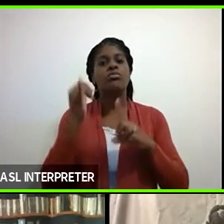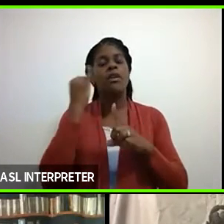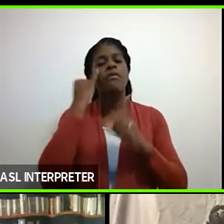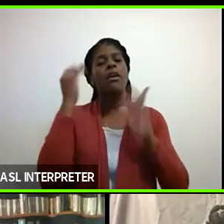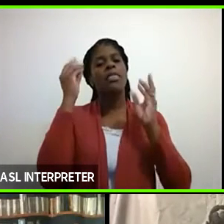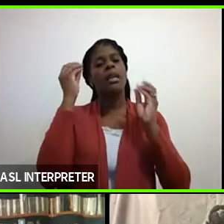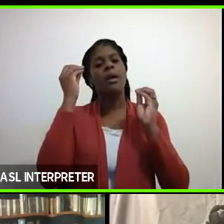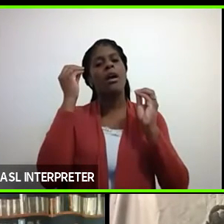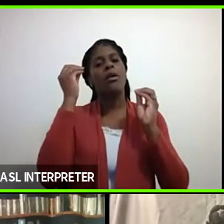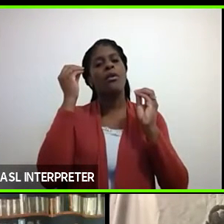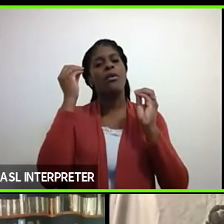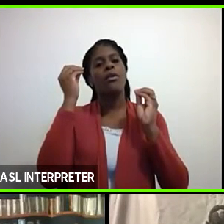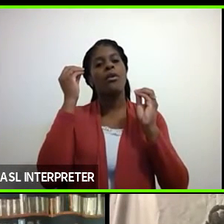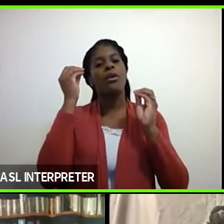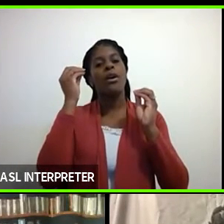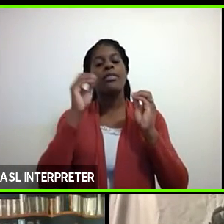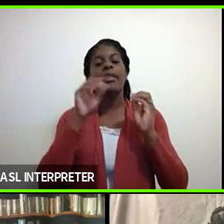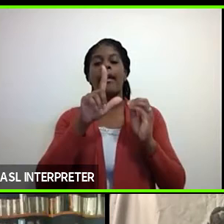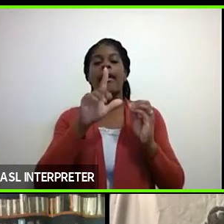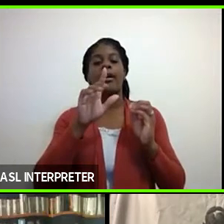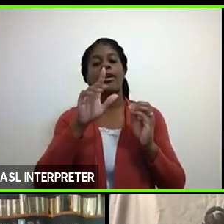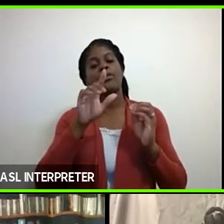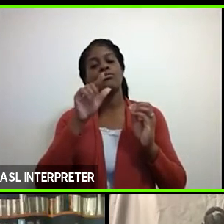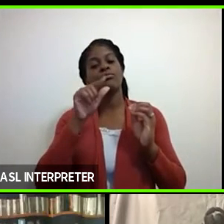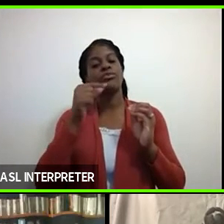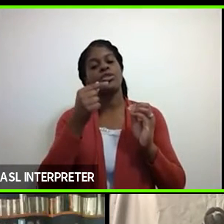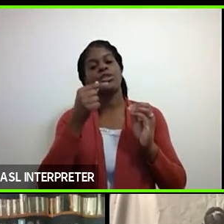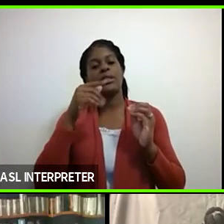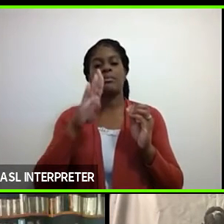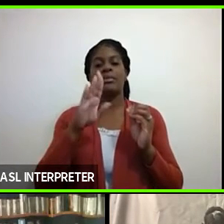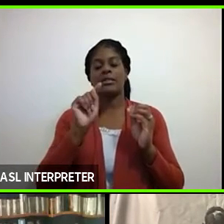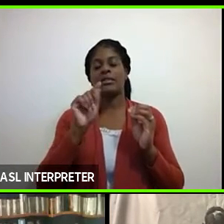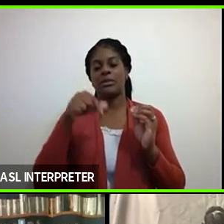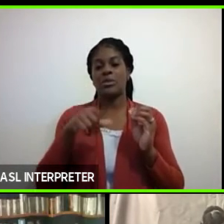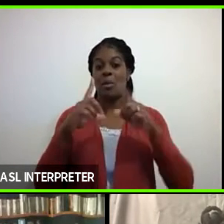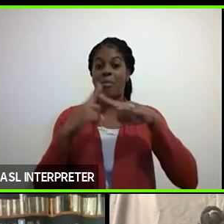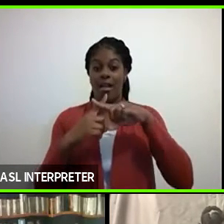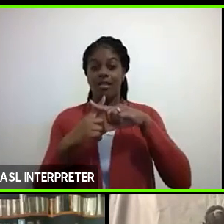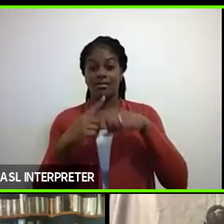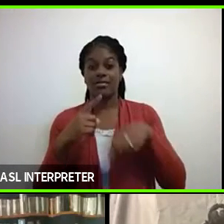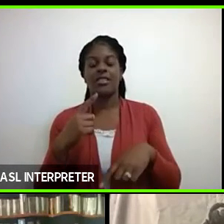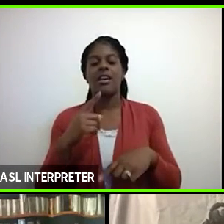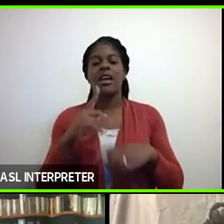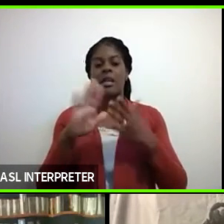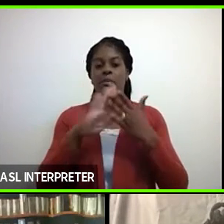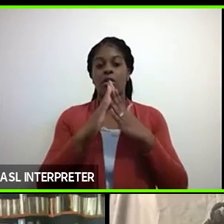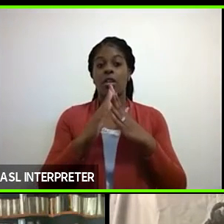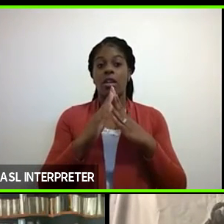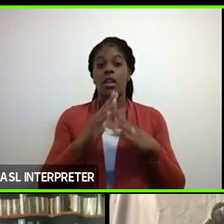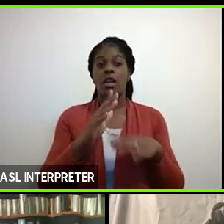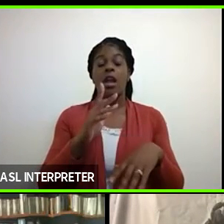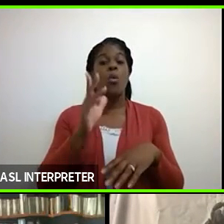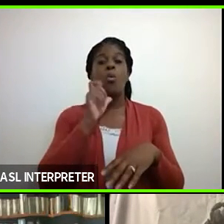and especially when you think about like the LGBTQ plus community. And so it wasn't that long ago when the DSM